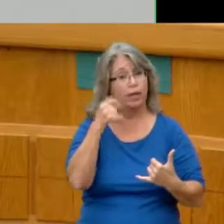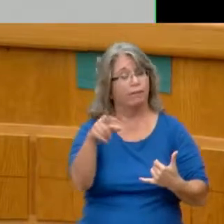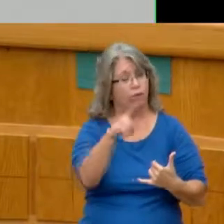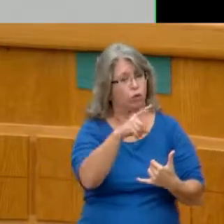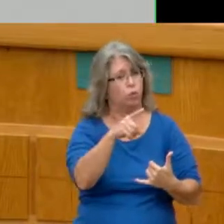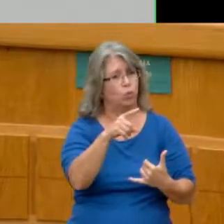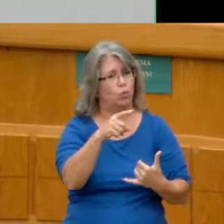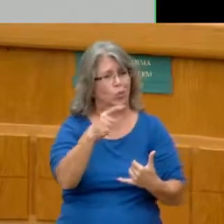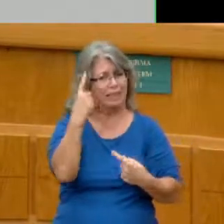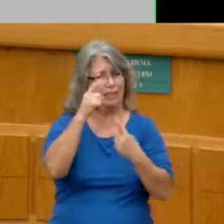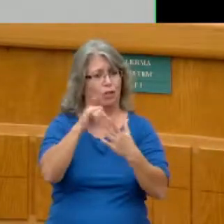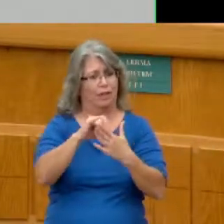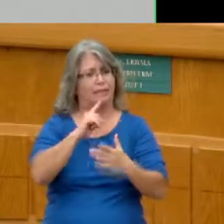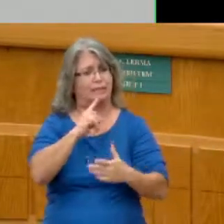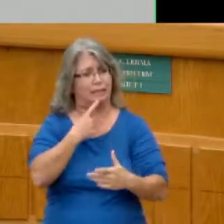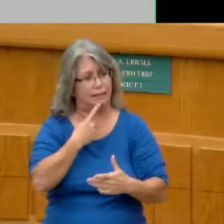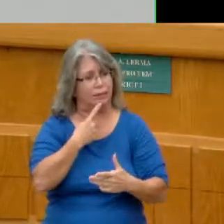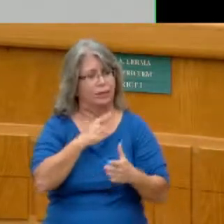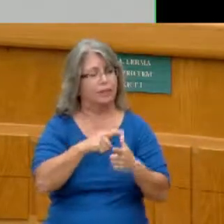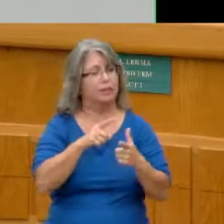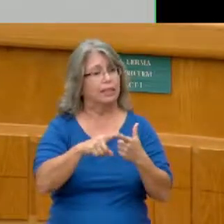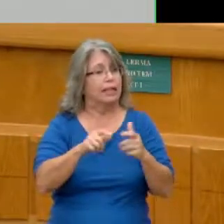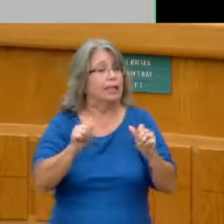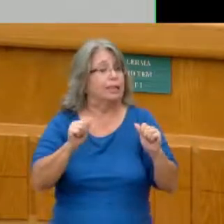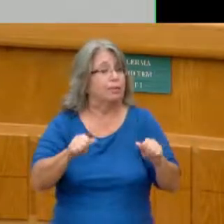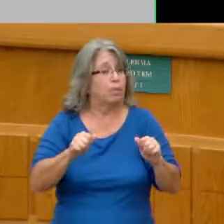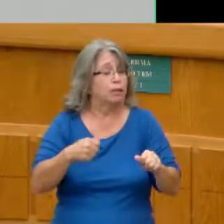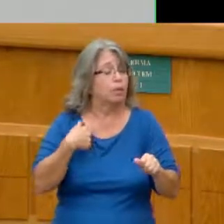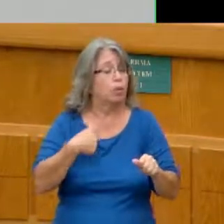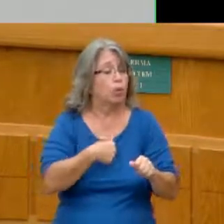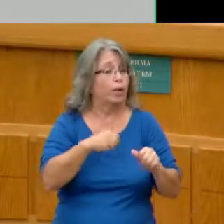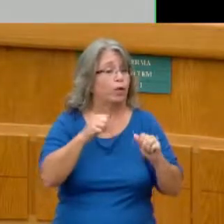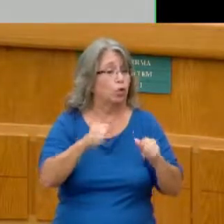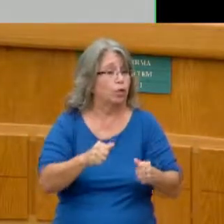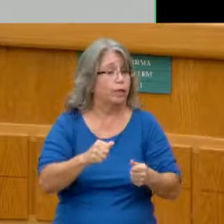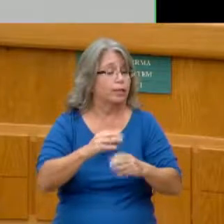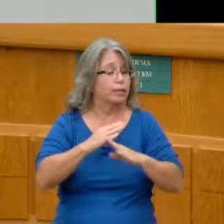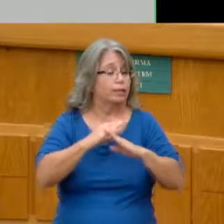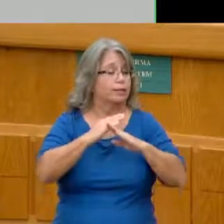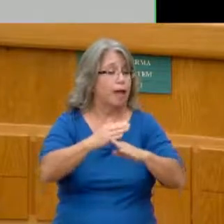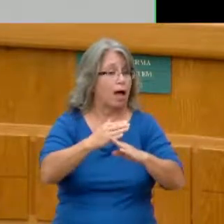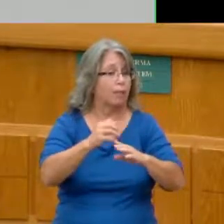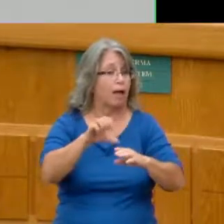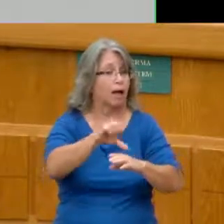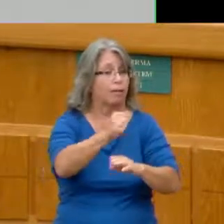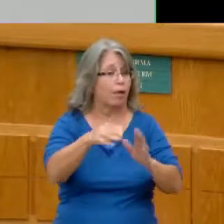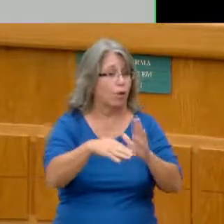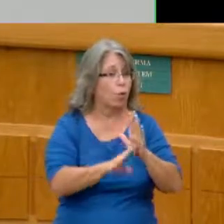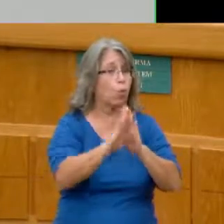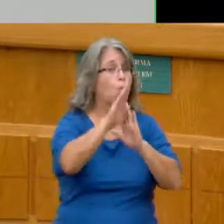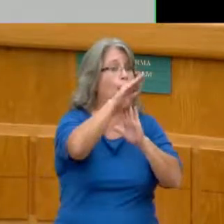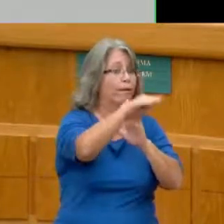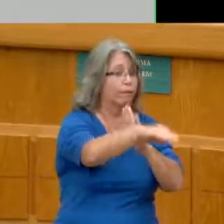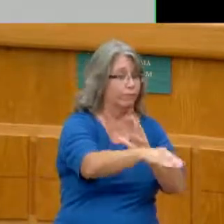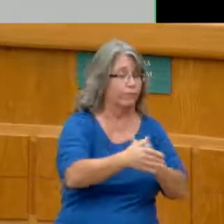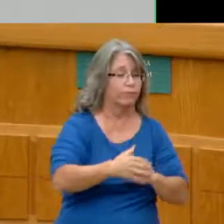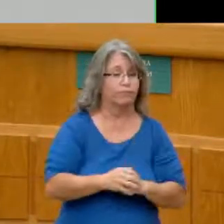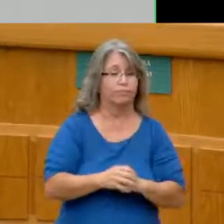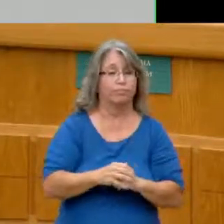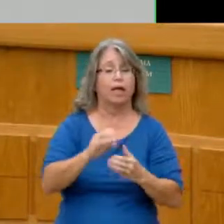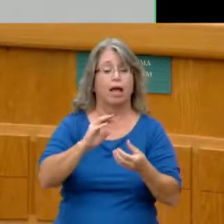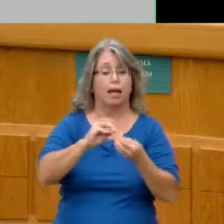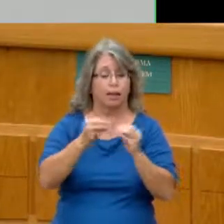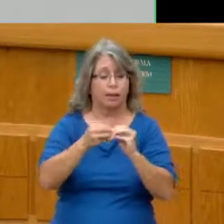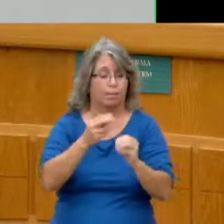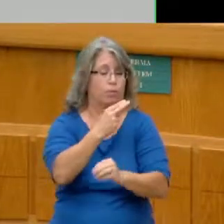stop any future waves from occurring by taking it seriously right now. Hospitalizations and fatalities are still declining, but we